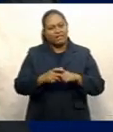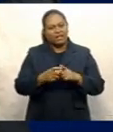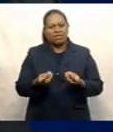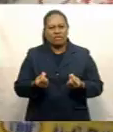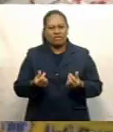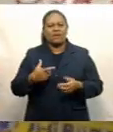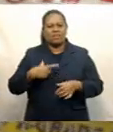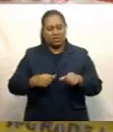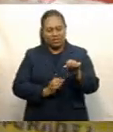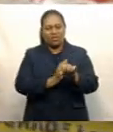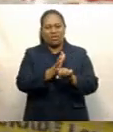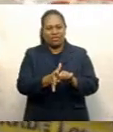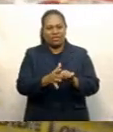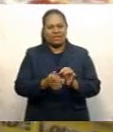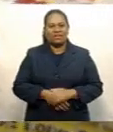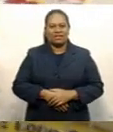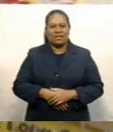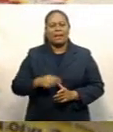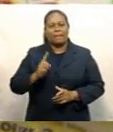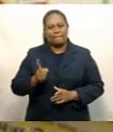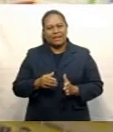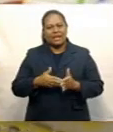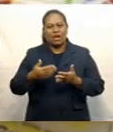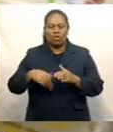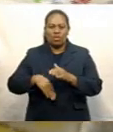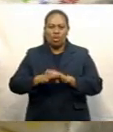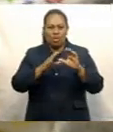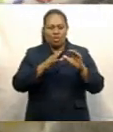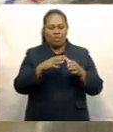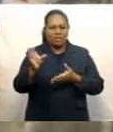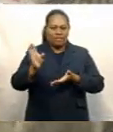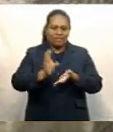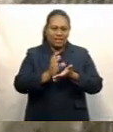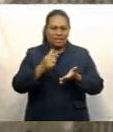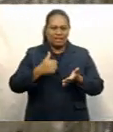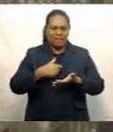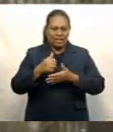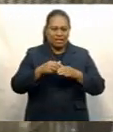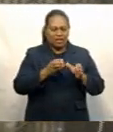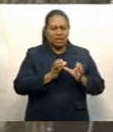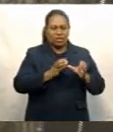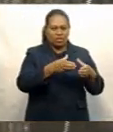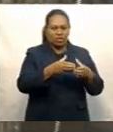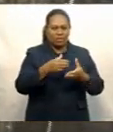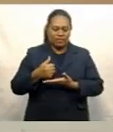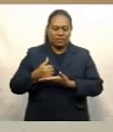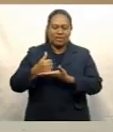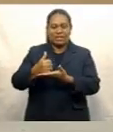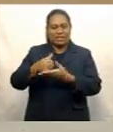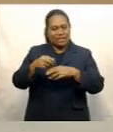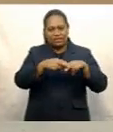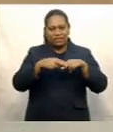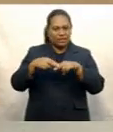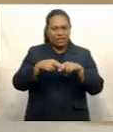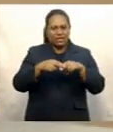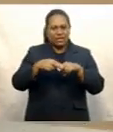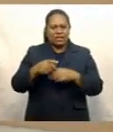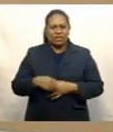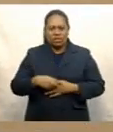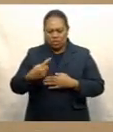by the pandemic. However, a GoFundMe platform has been set up to assist these Fijians to help sustain their livelihoods in these